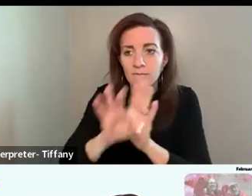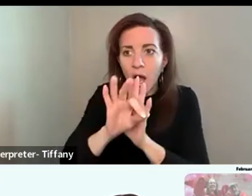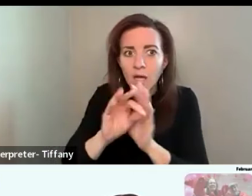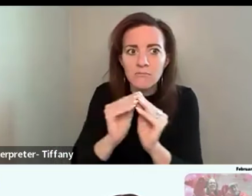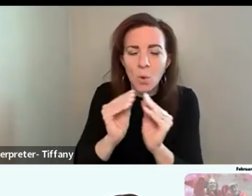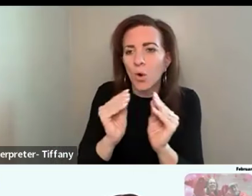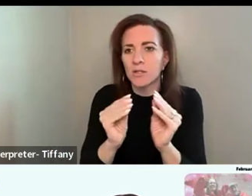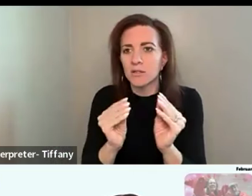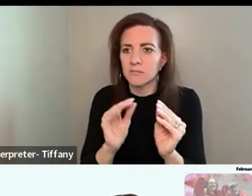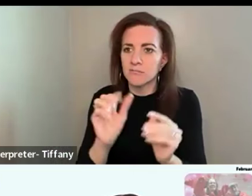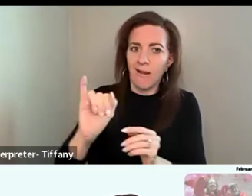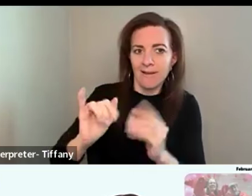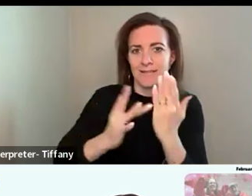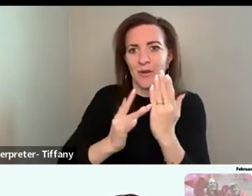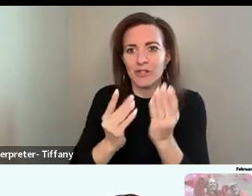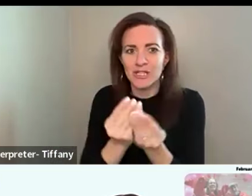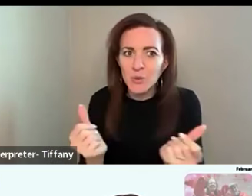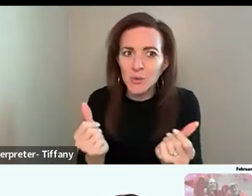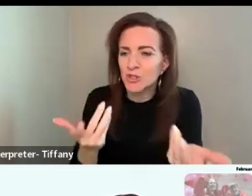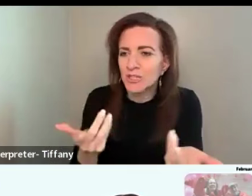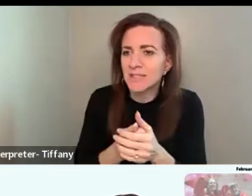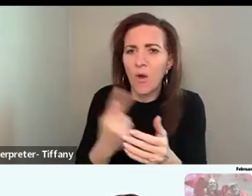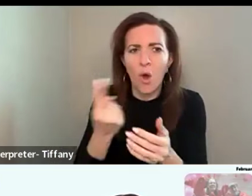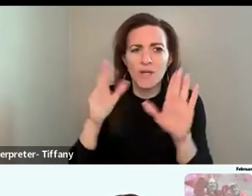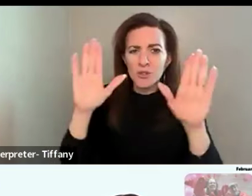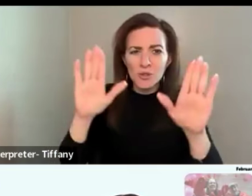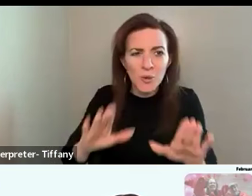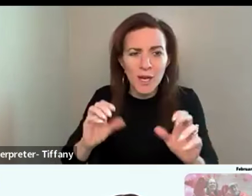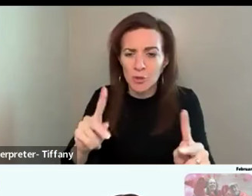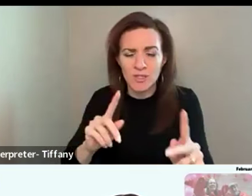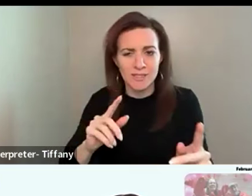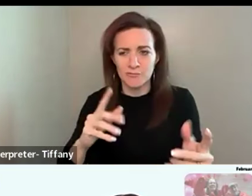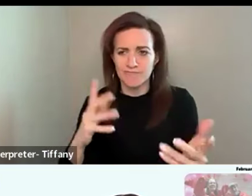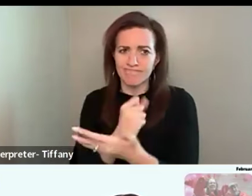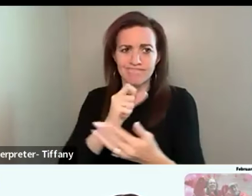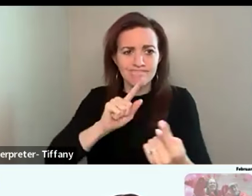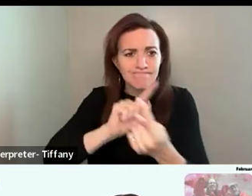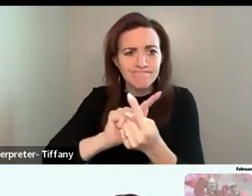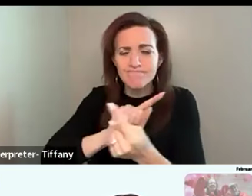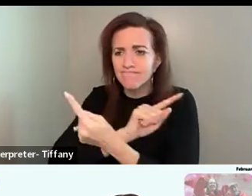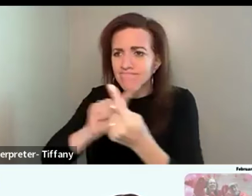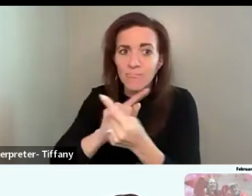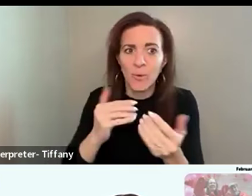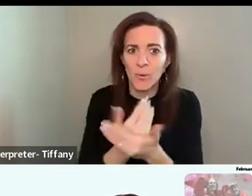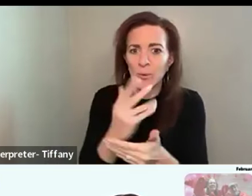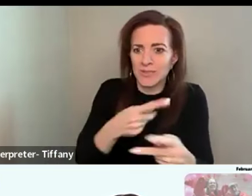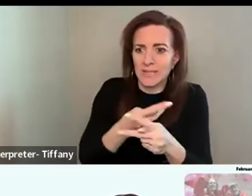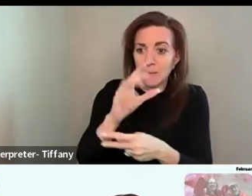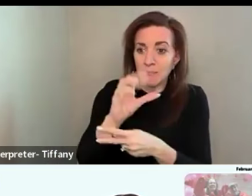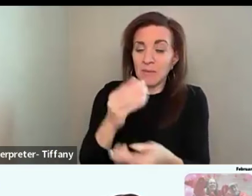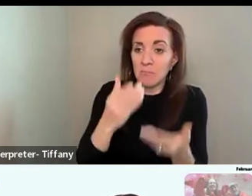technology solutions. So always a great opportunity to meet with new types of companies that we may be able